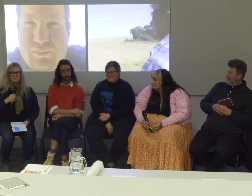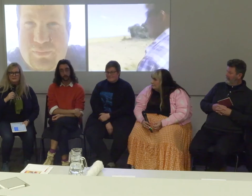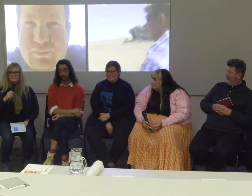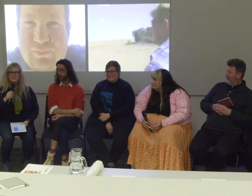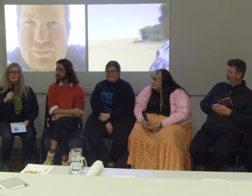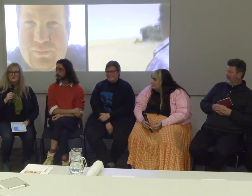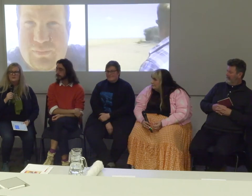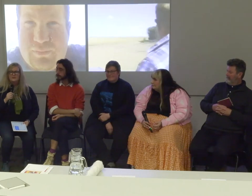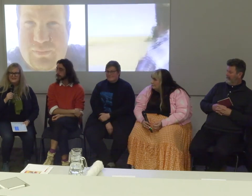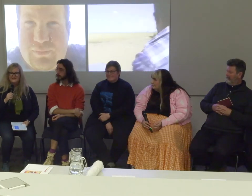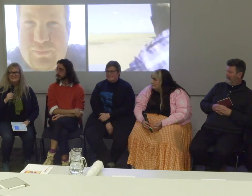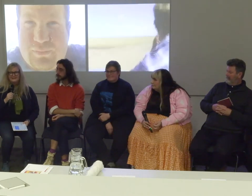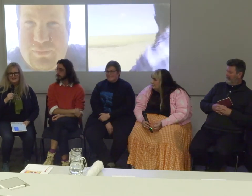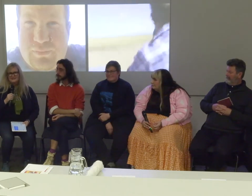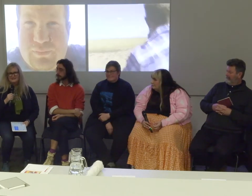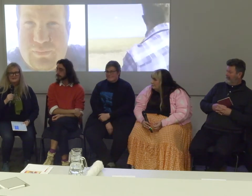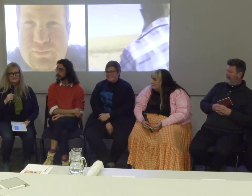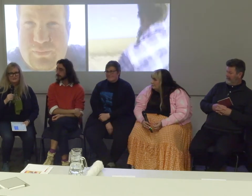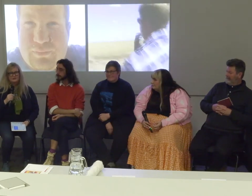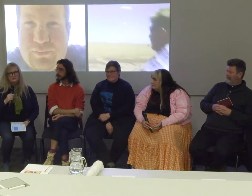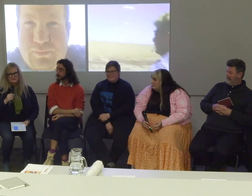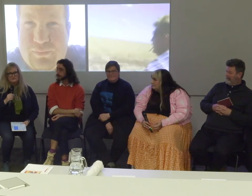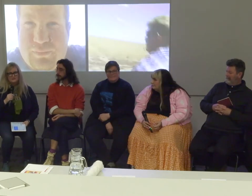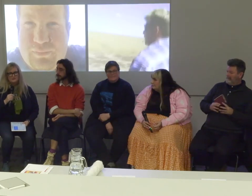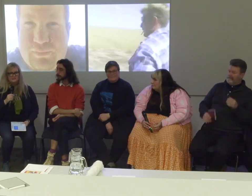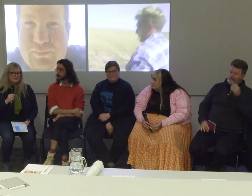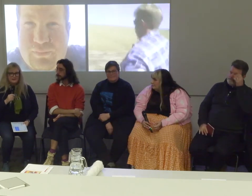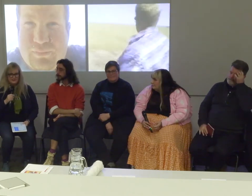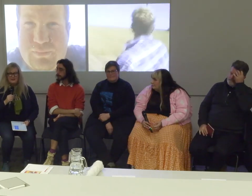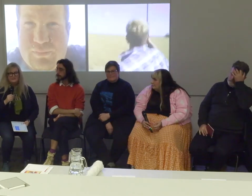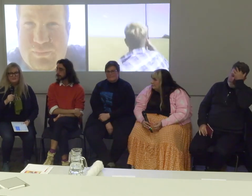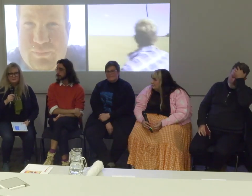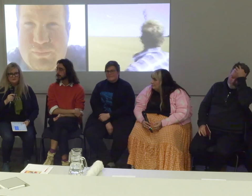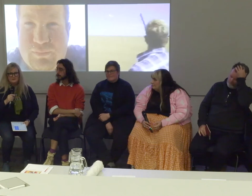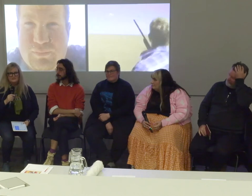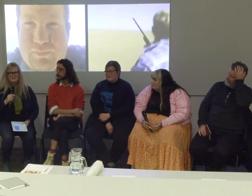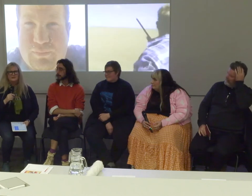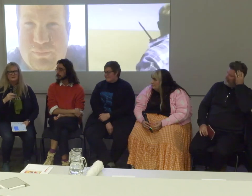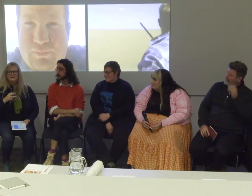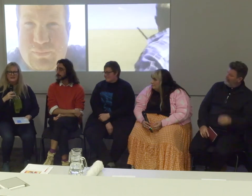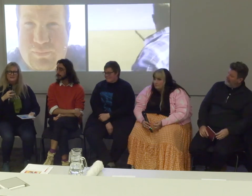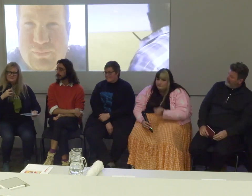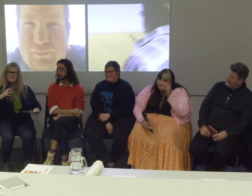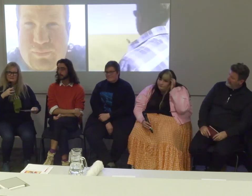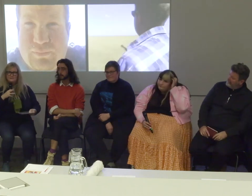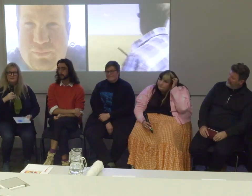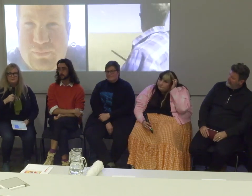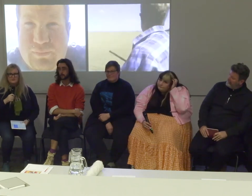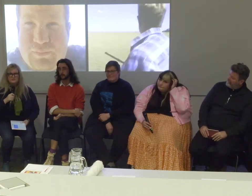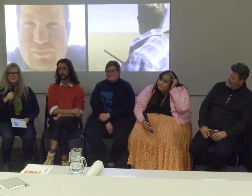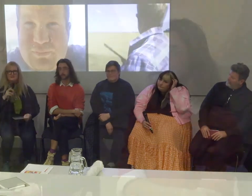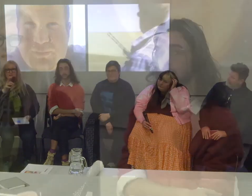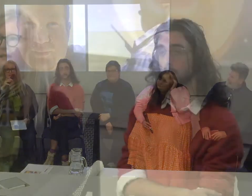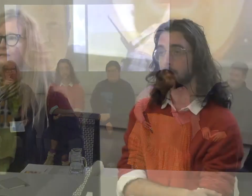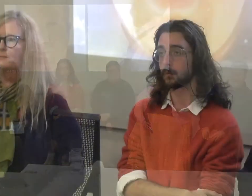on, then people not even having access to digital technologies. And that happened at universities as well, in those seemingly very